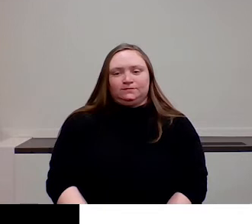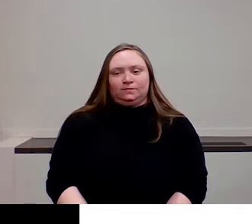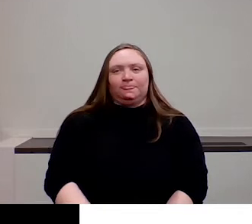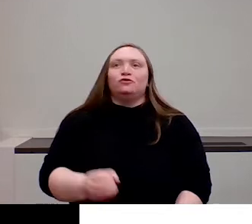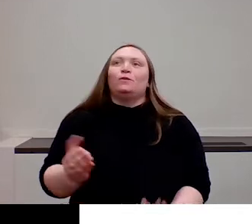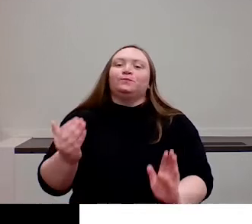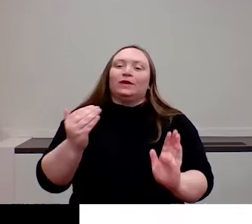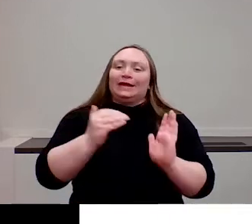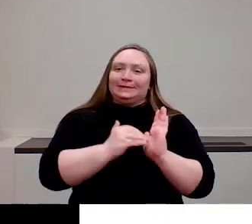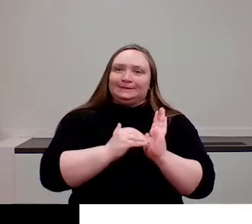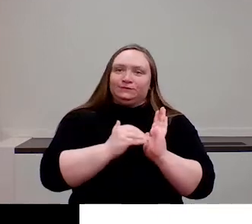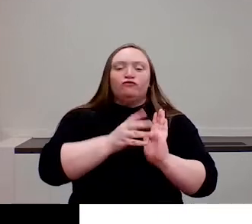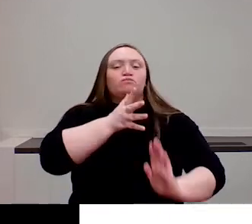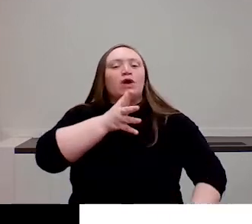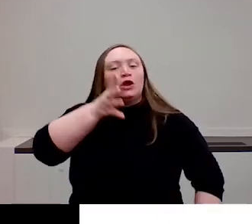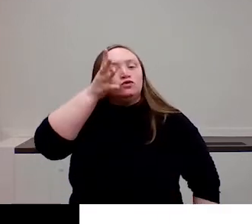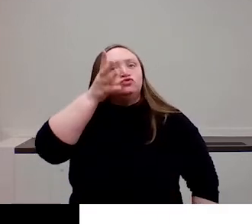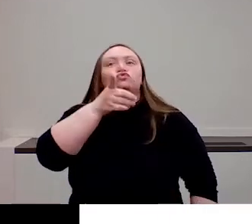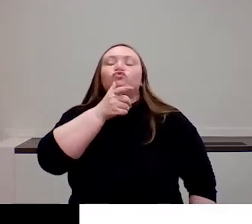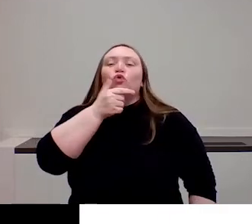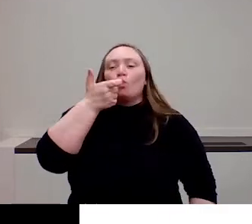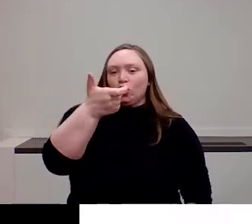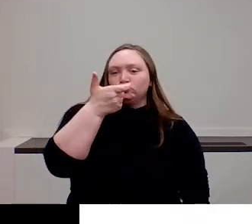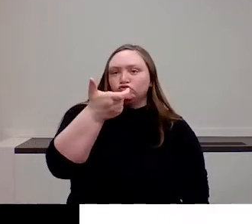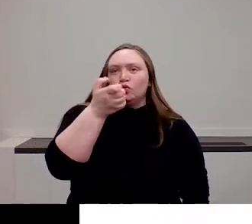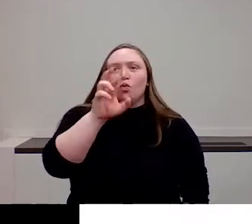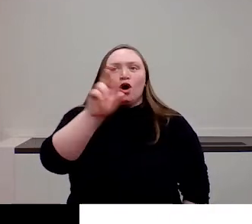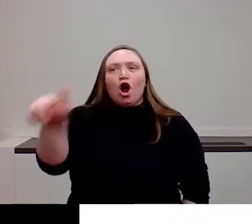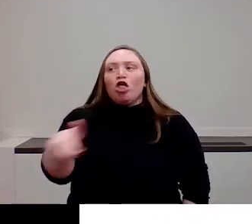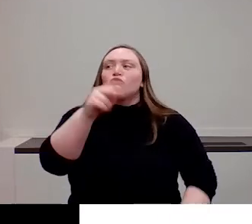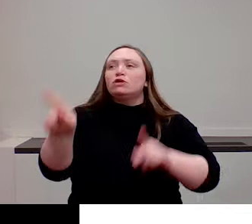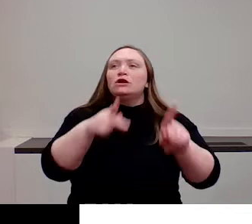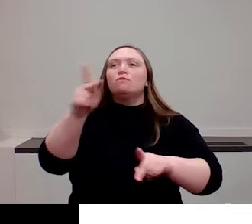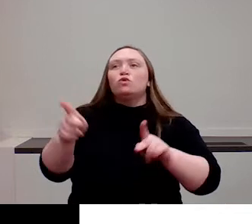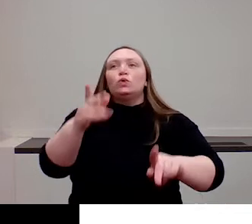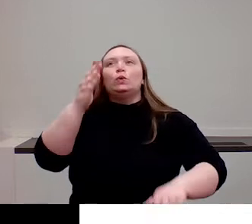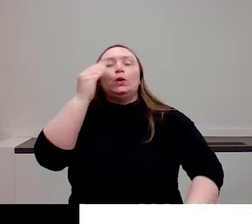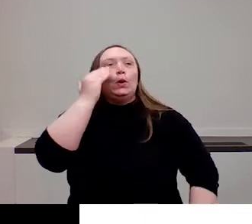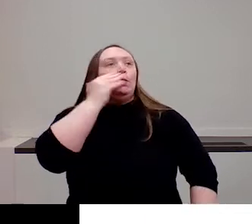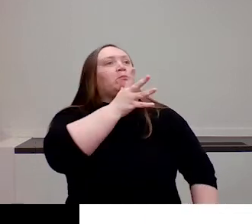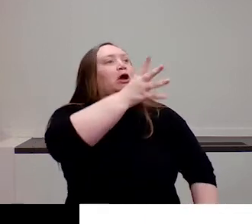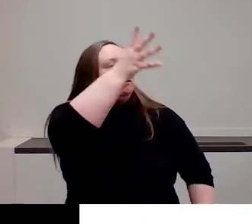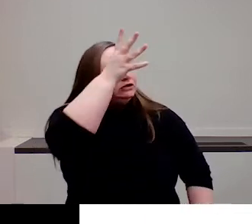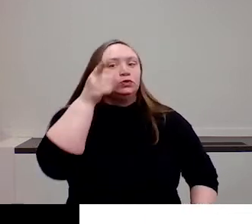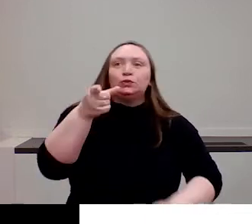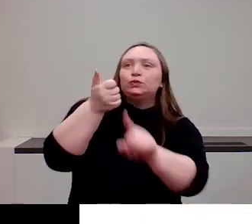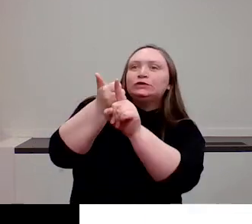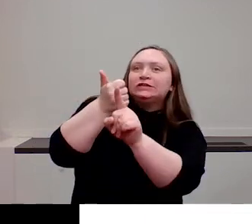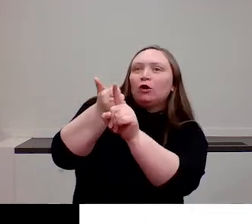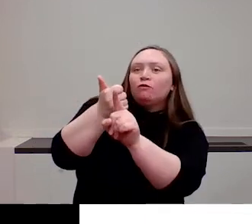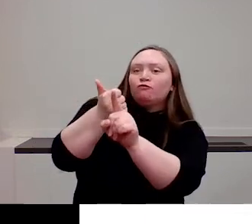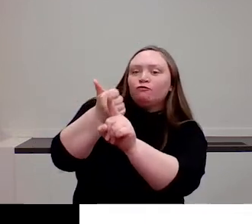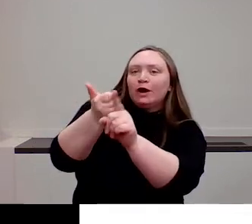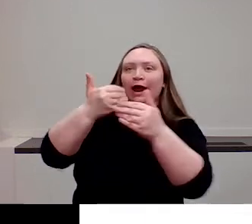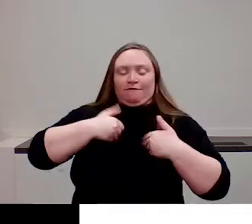So again, for parents who might be watching, or anyone that might be watching that knows of a parent, or maybe yourself, you have